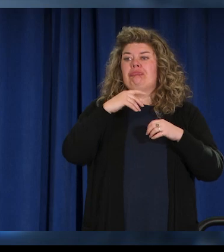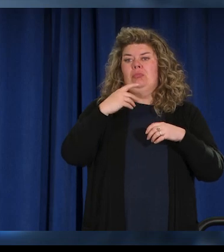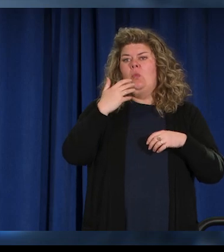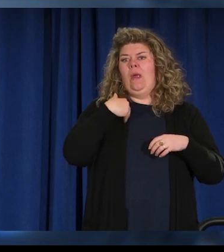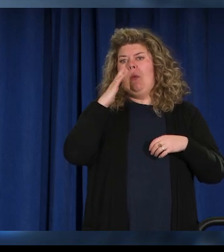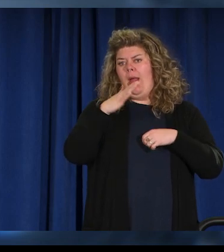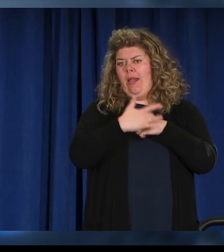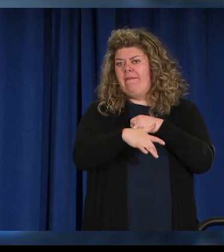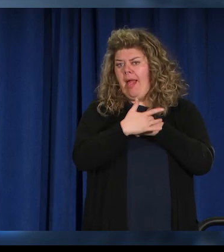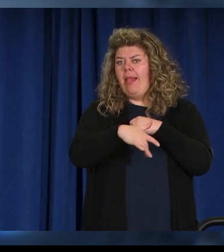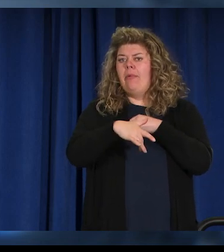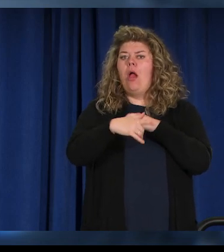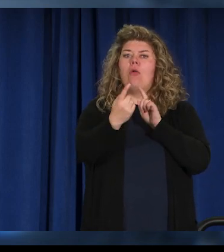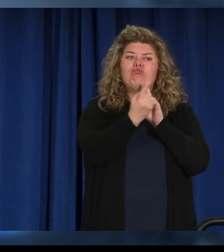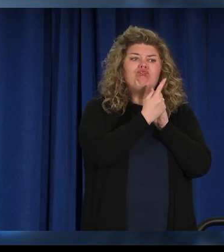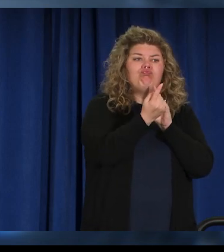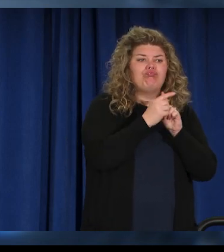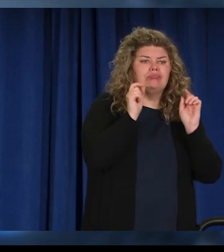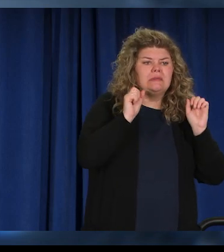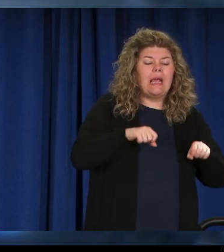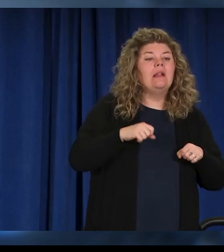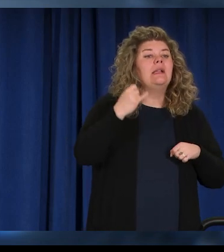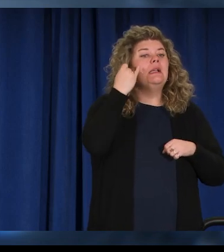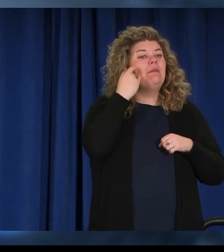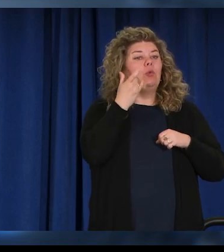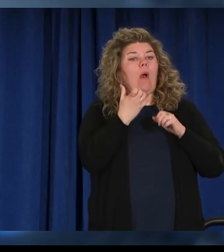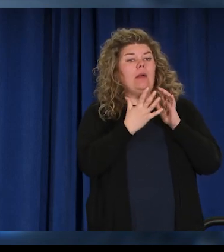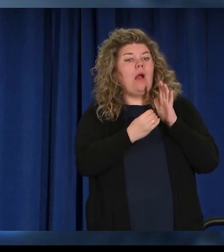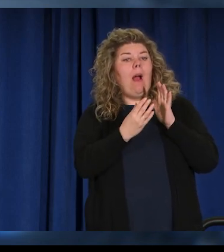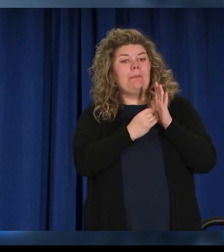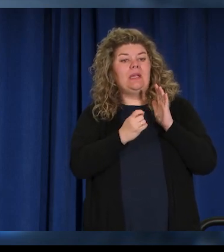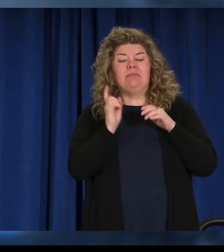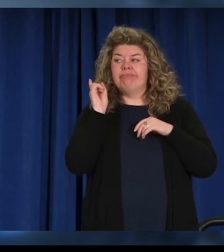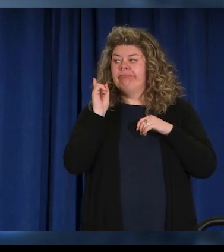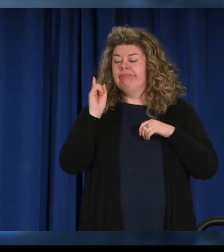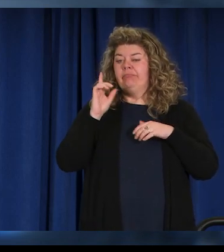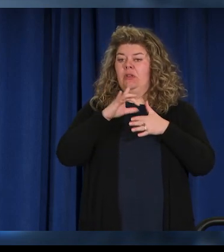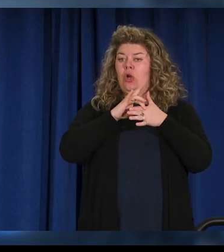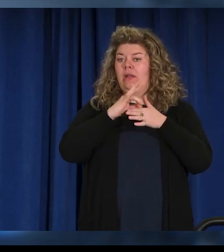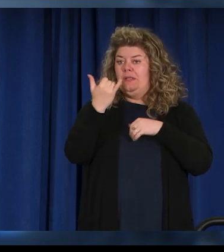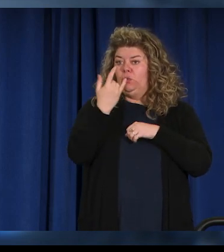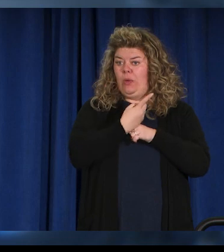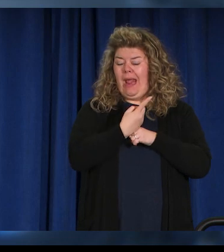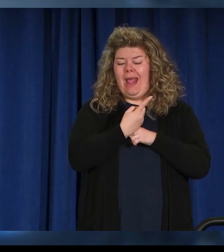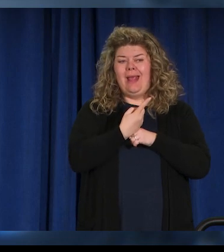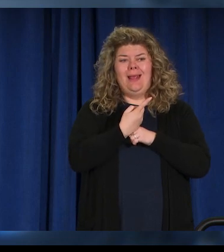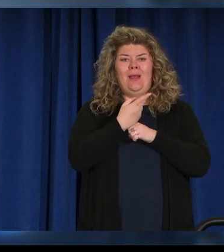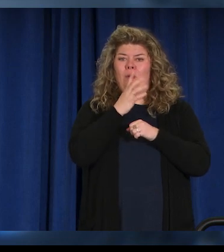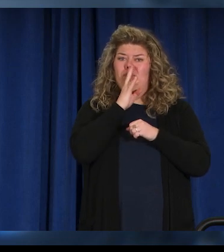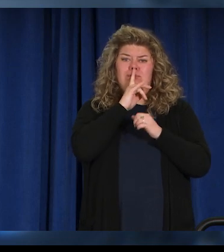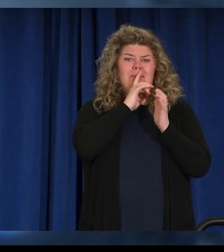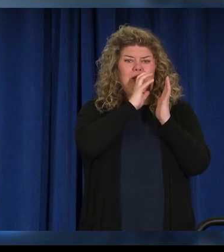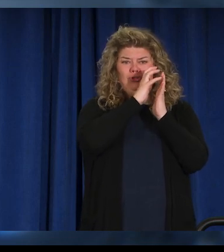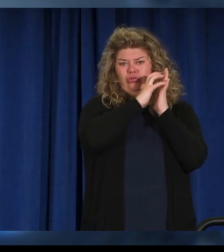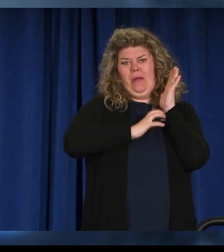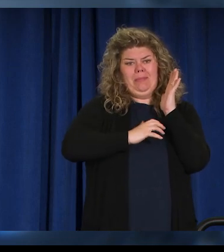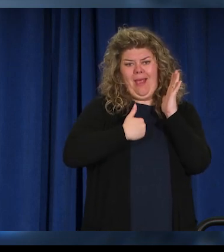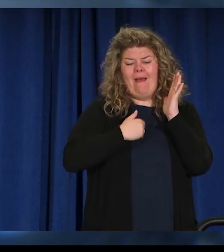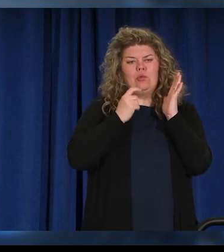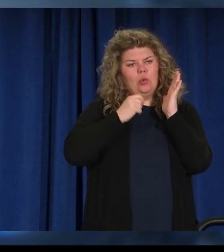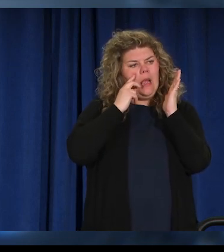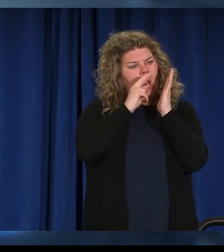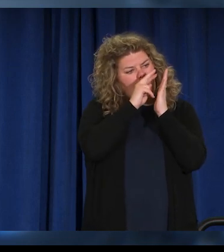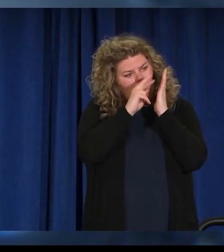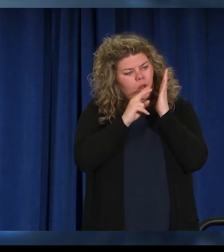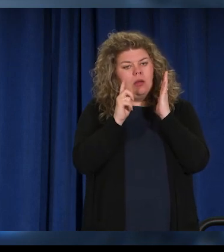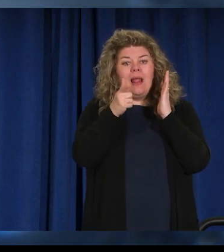questions. And if you are interested in a copy of the content shared today, as we said, we script out everything we say so you can go through and see exactly what we